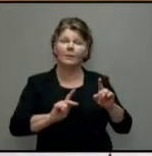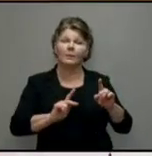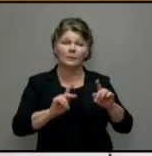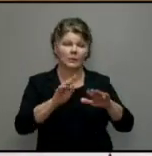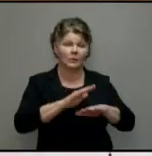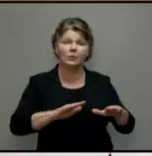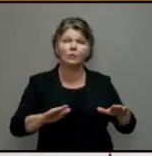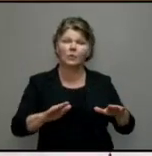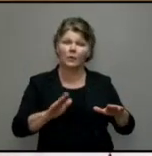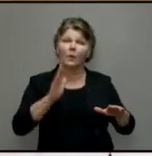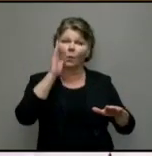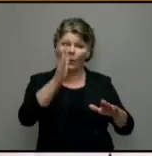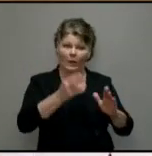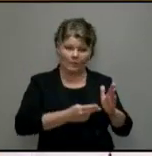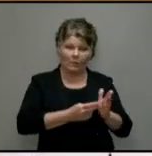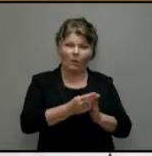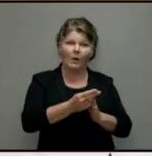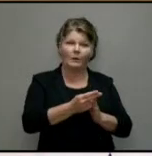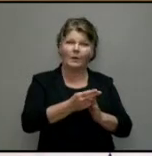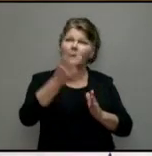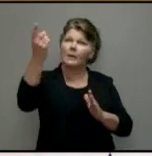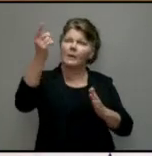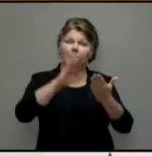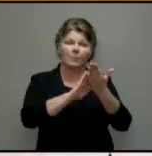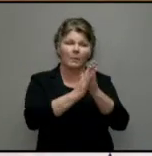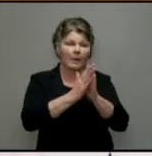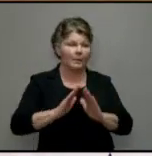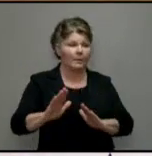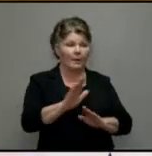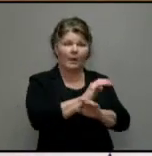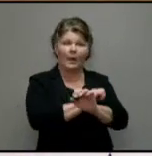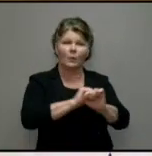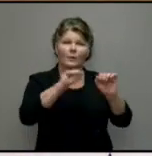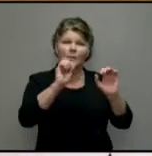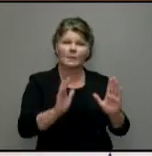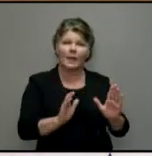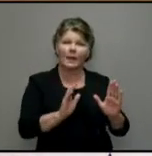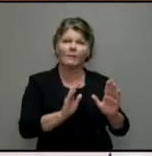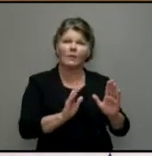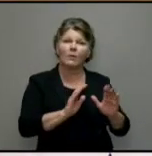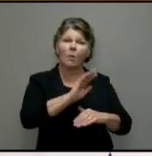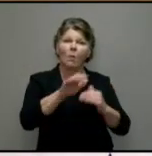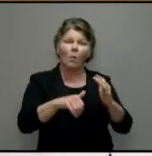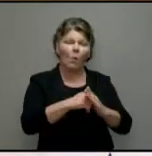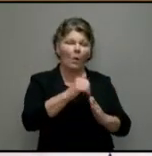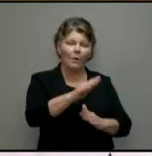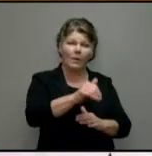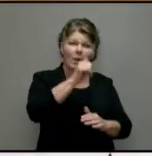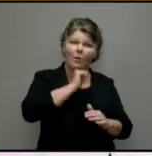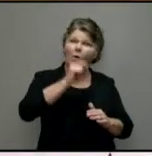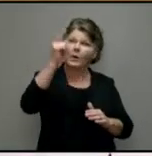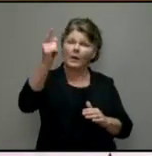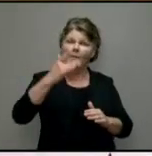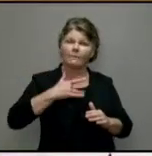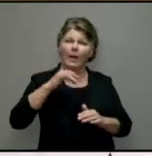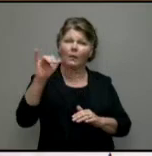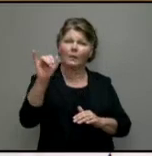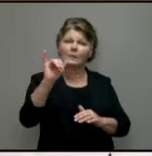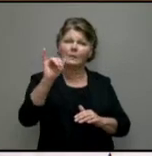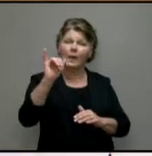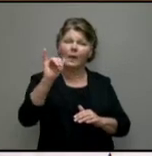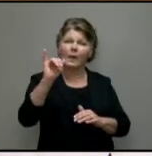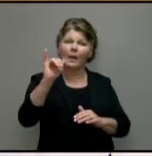deal falsely. And he became their Savior, and in all of their affliction he was afflicted, and the angels of his presence saved